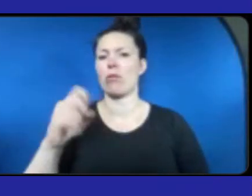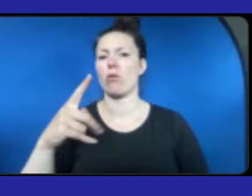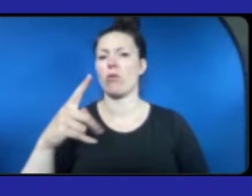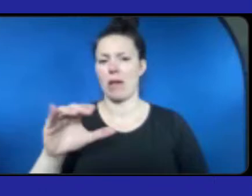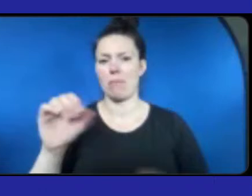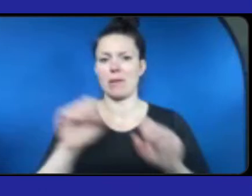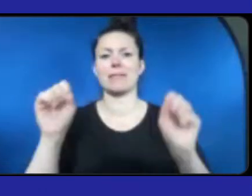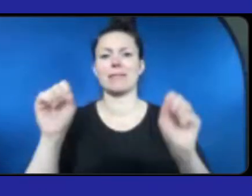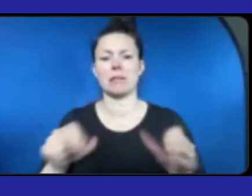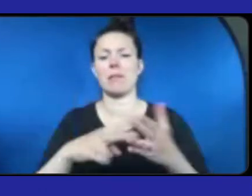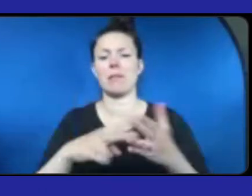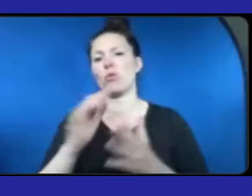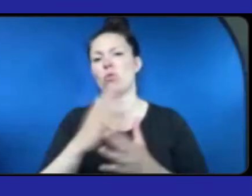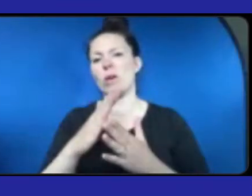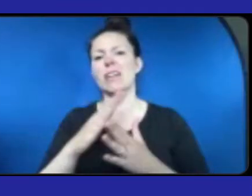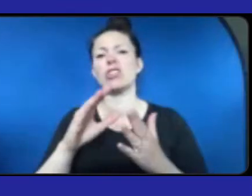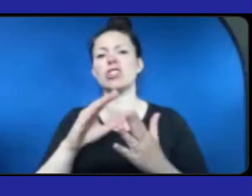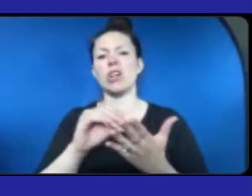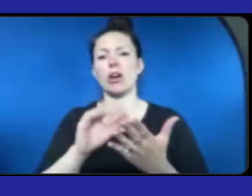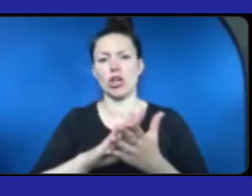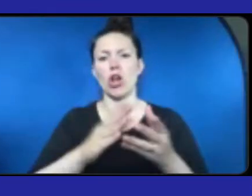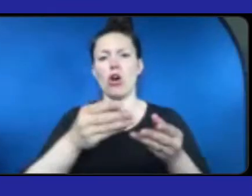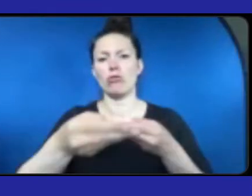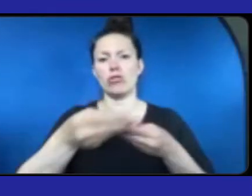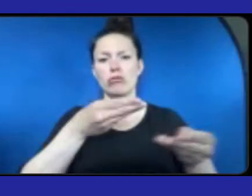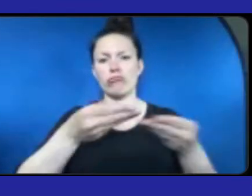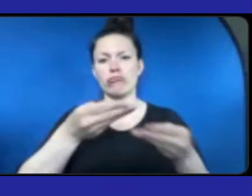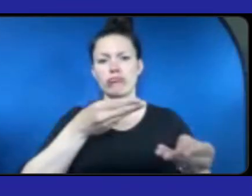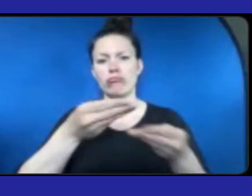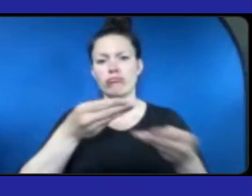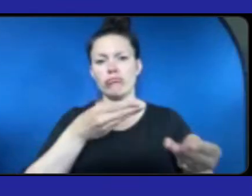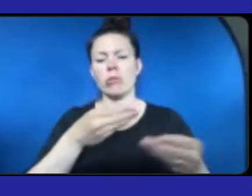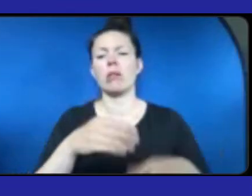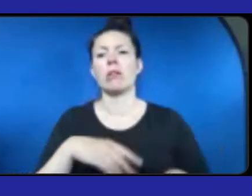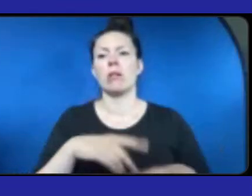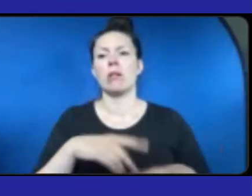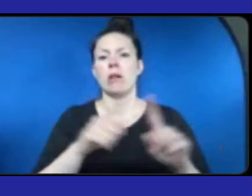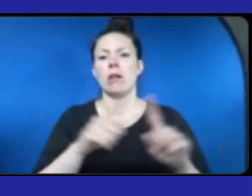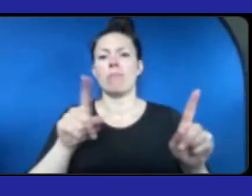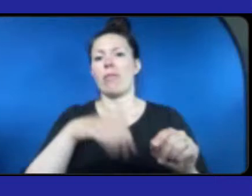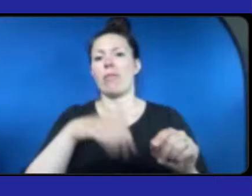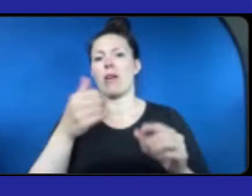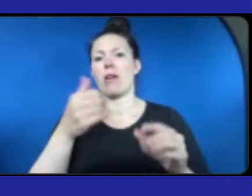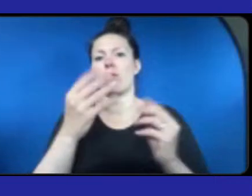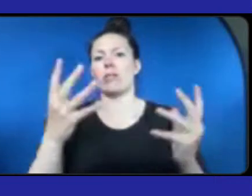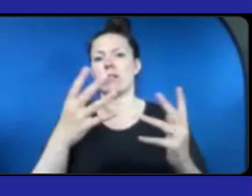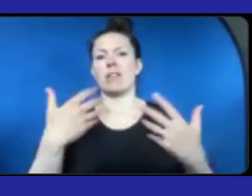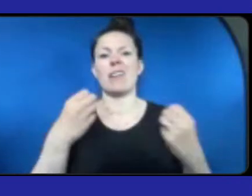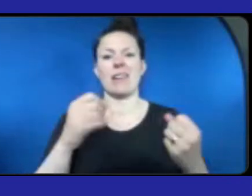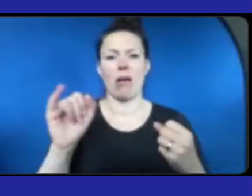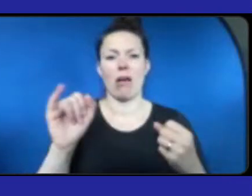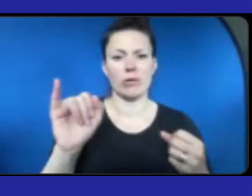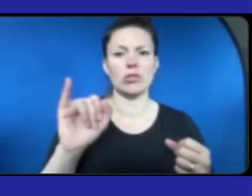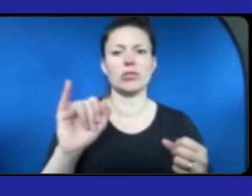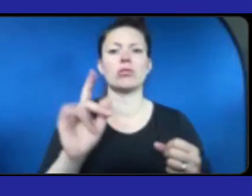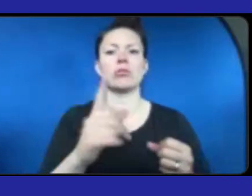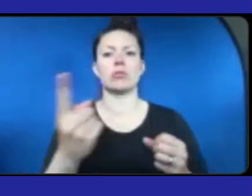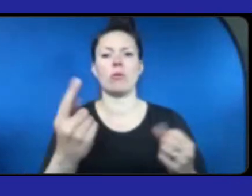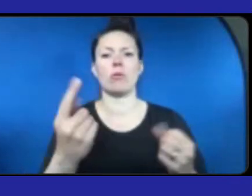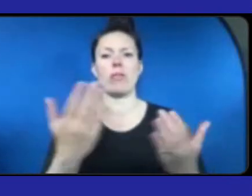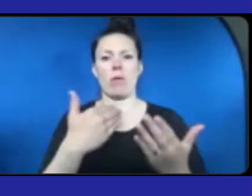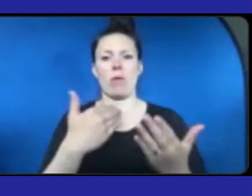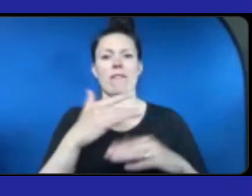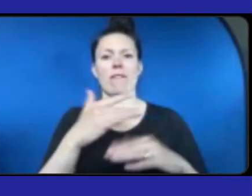sort of share notes across the board, but there's not sort of, it's really the demographic data and health insurance data that we would then have on the group